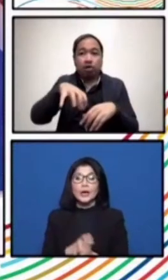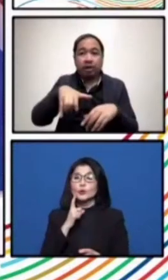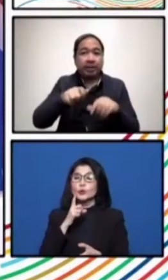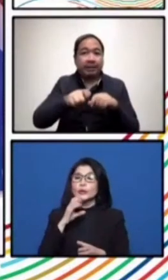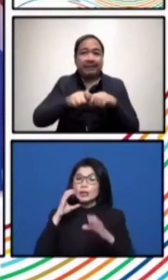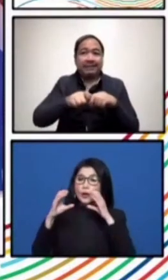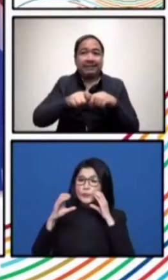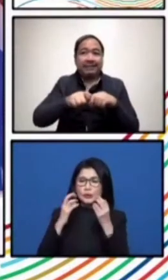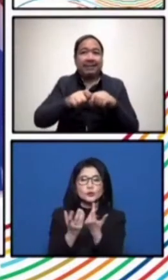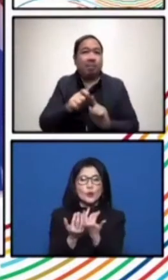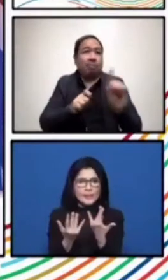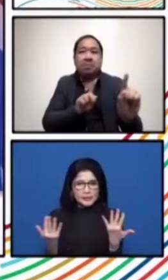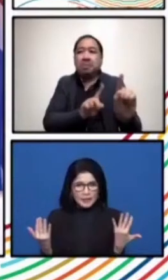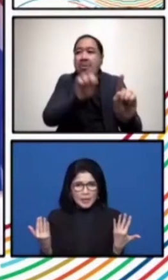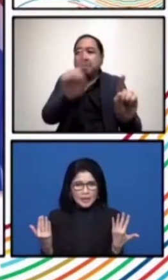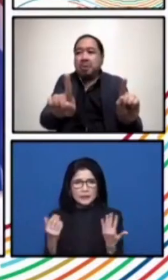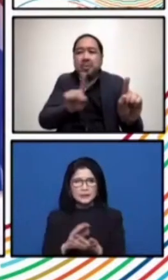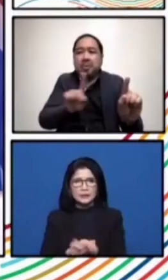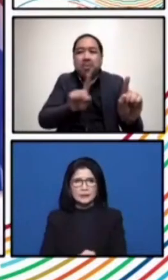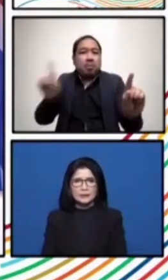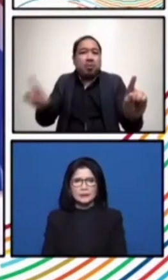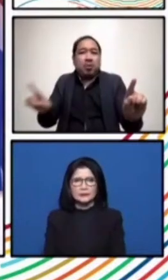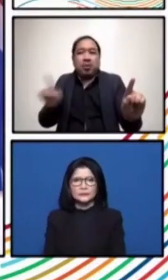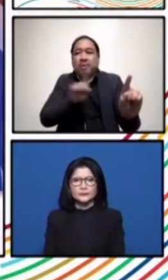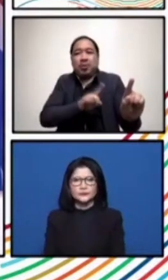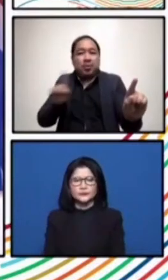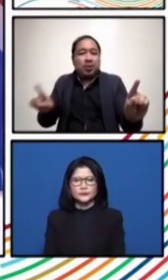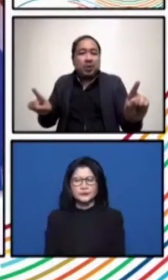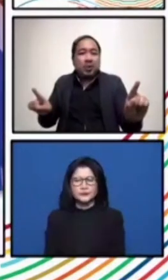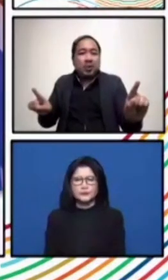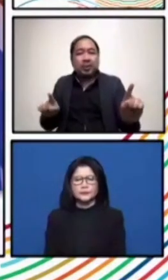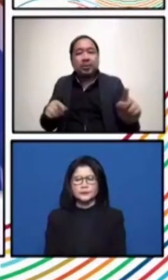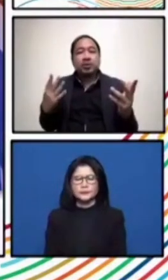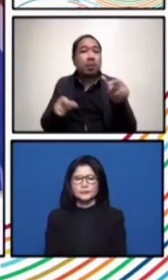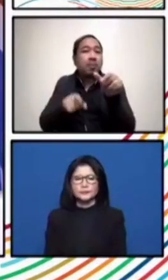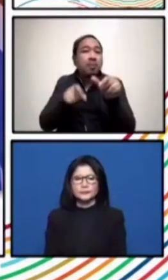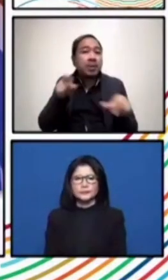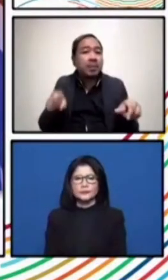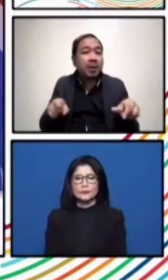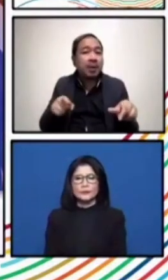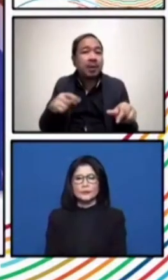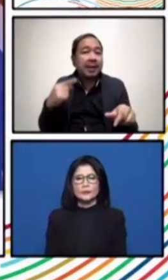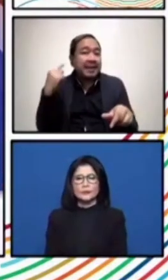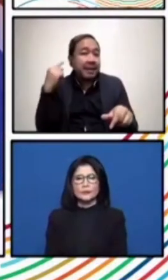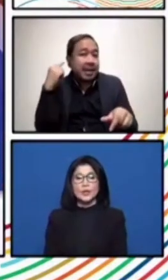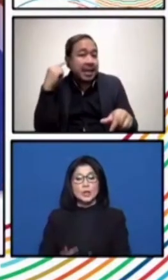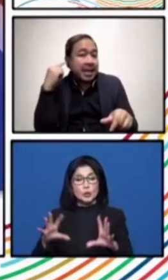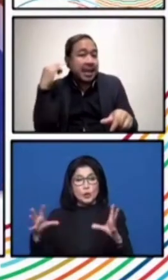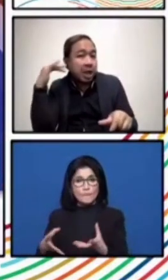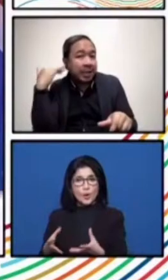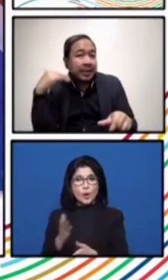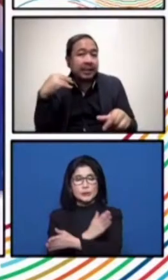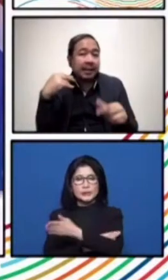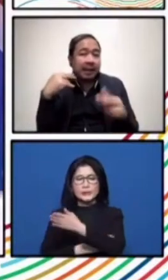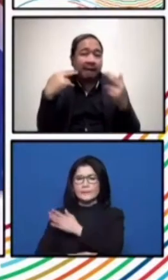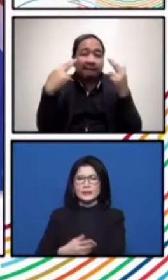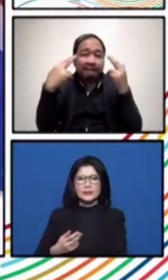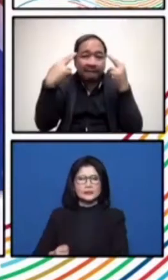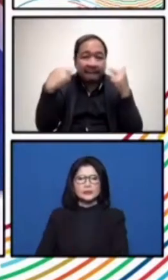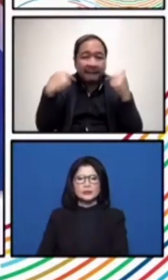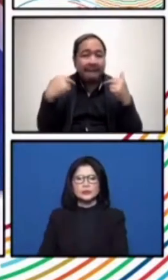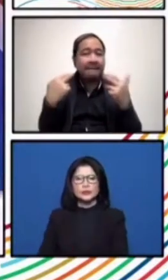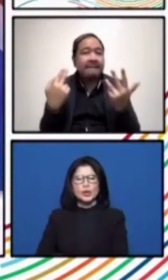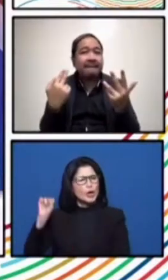uh for people with hearing visual disabilities it was challenging for us to communicate